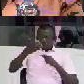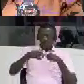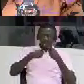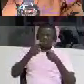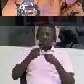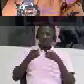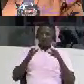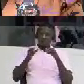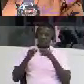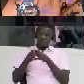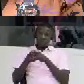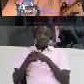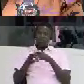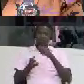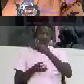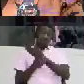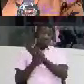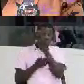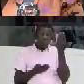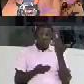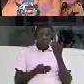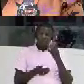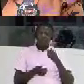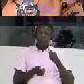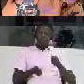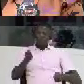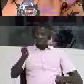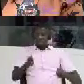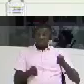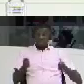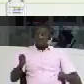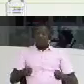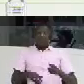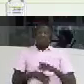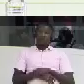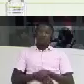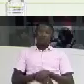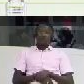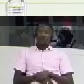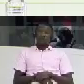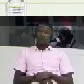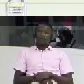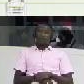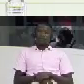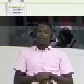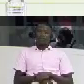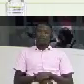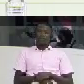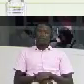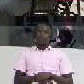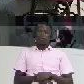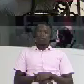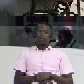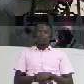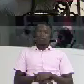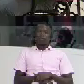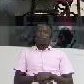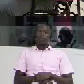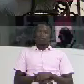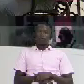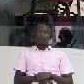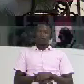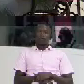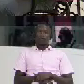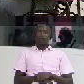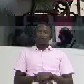the morning master parade. dama bëgg a ñëwaat rek ci li nga xam ne mooy rangsalu bi nga xam ne di ngeen ko